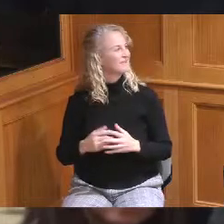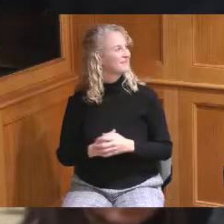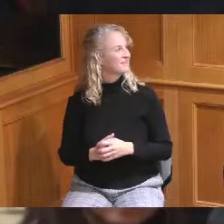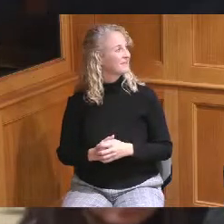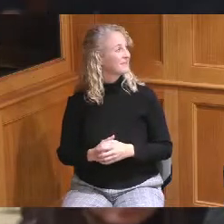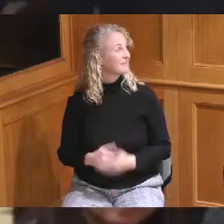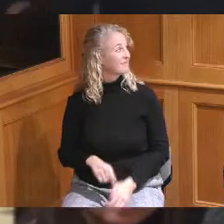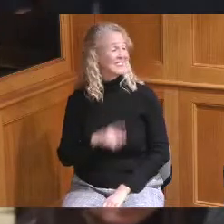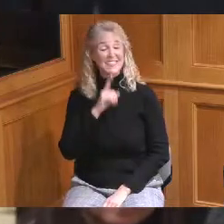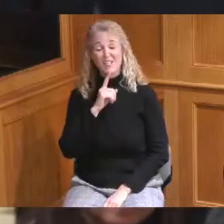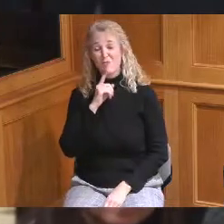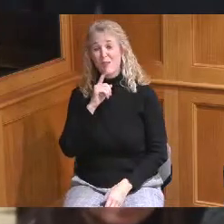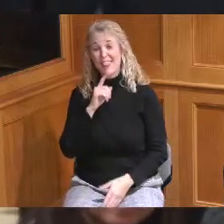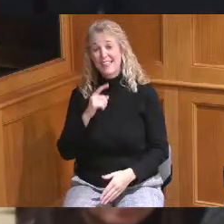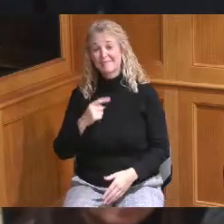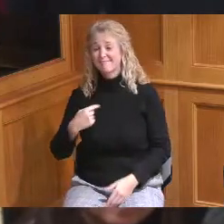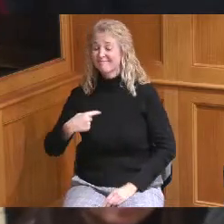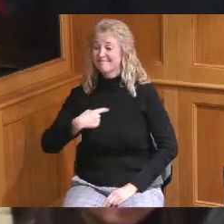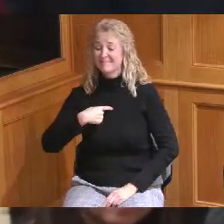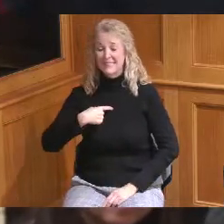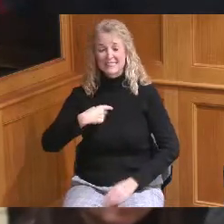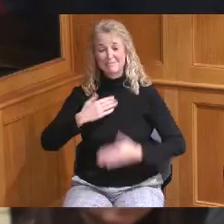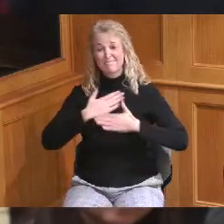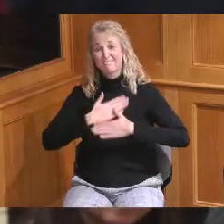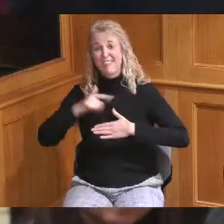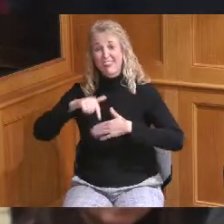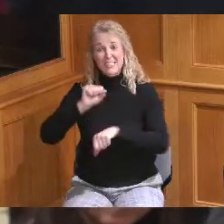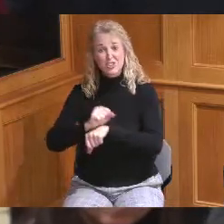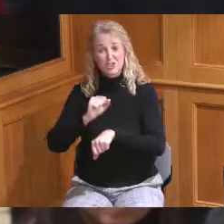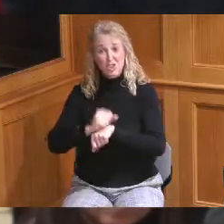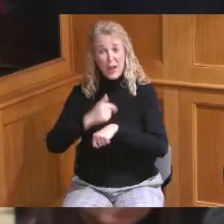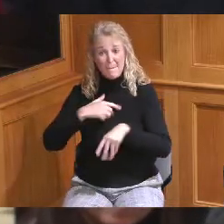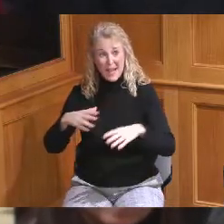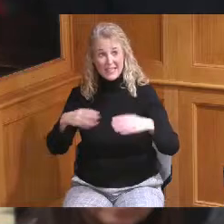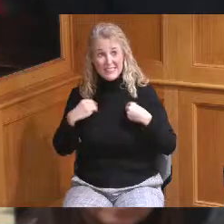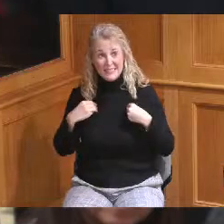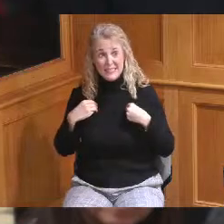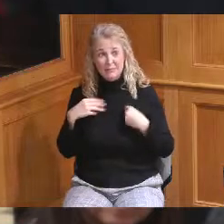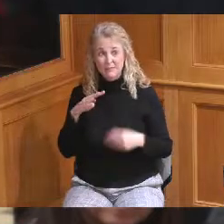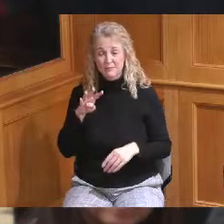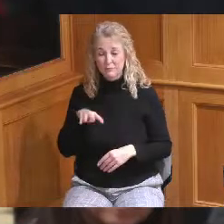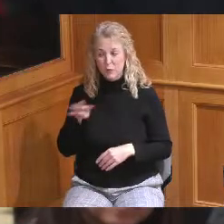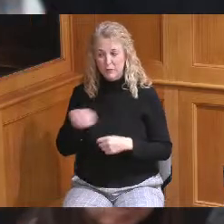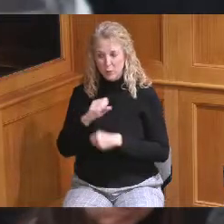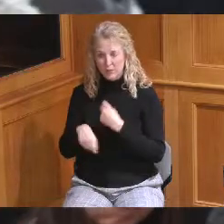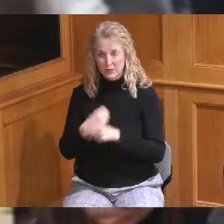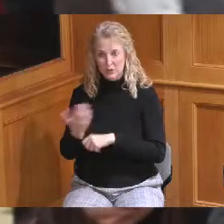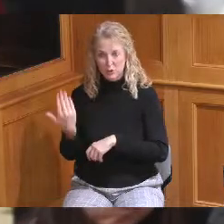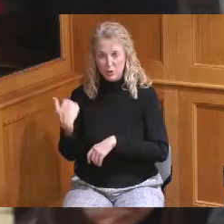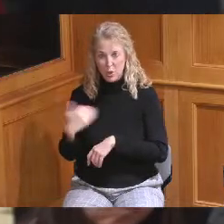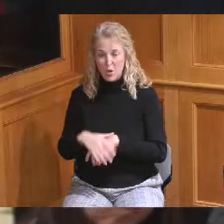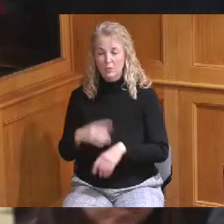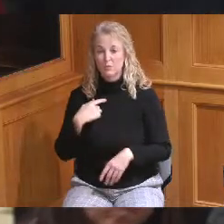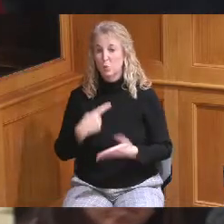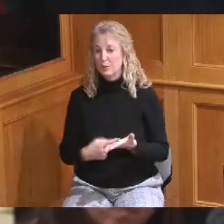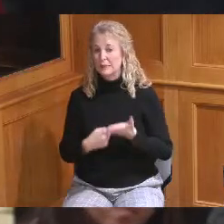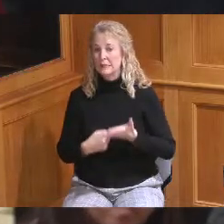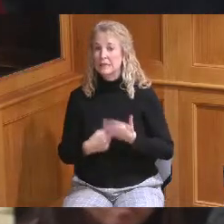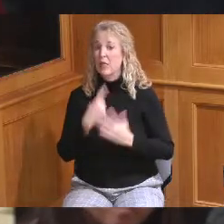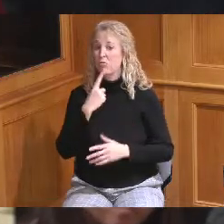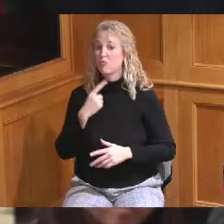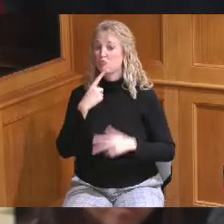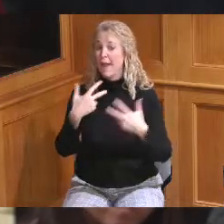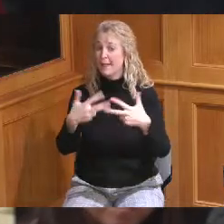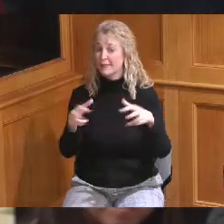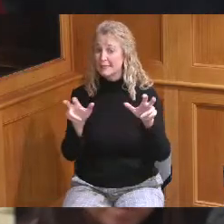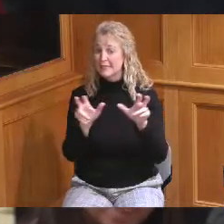And really, that's it. It's been my pleasure. When I took the job 24 years ago, we talked about Great American Ballpark, and